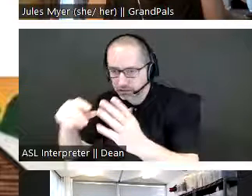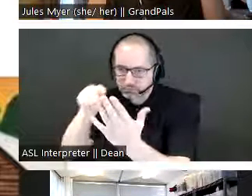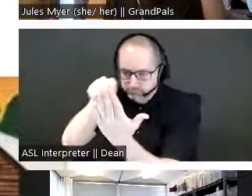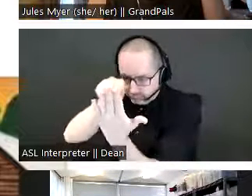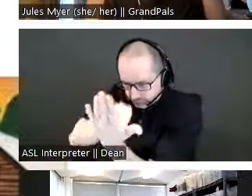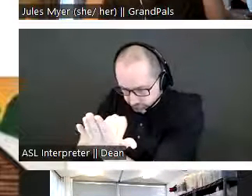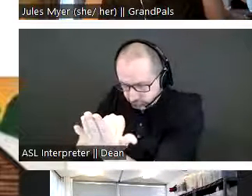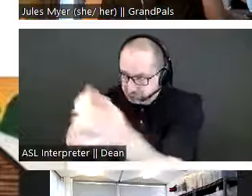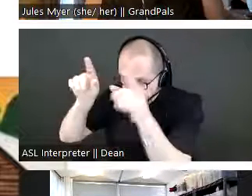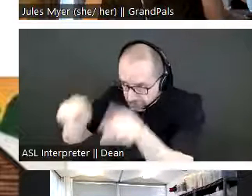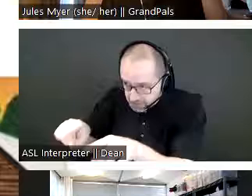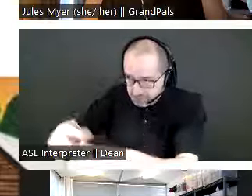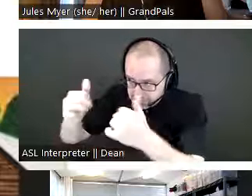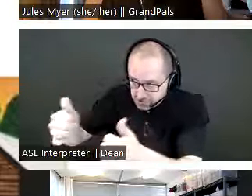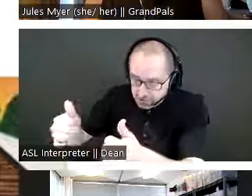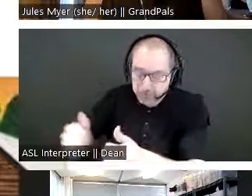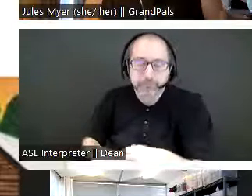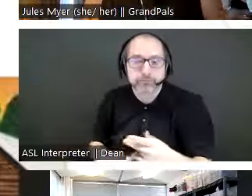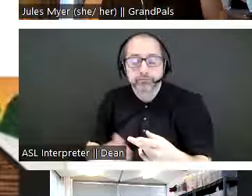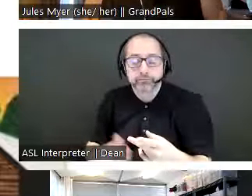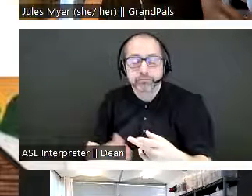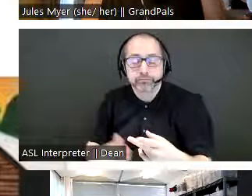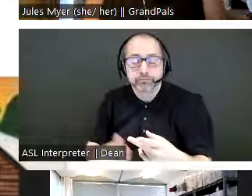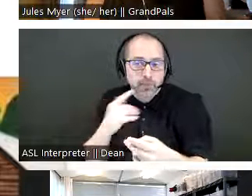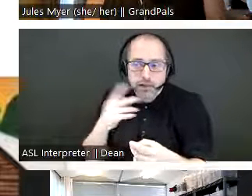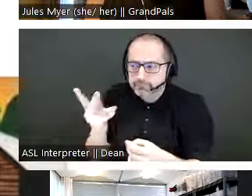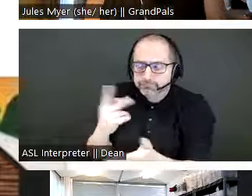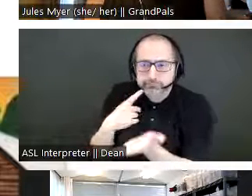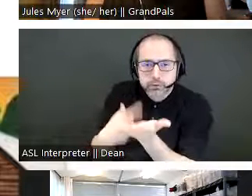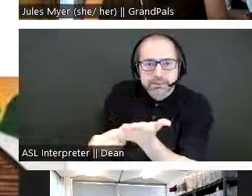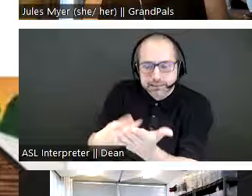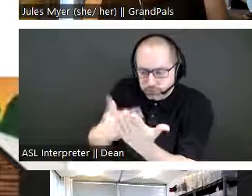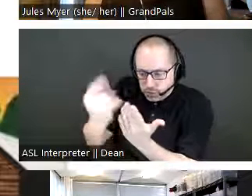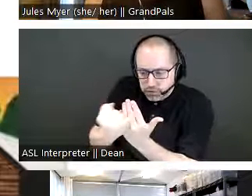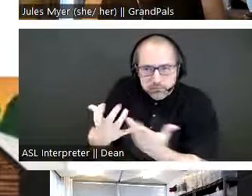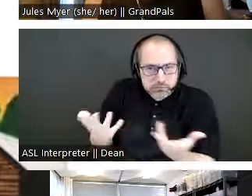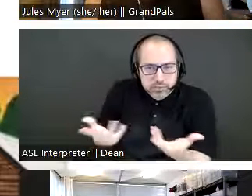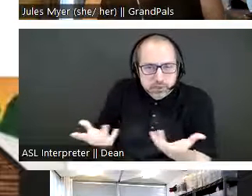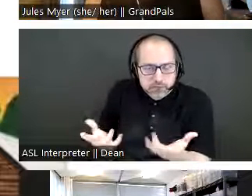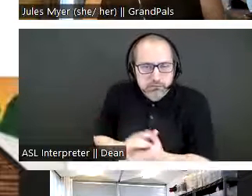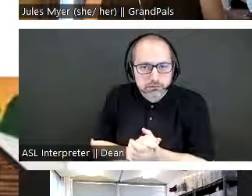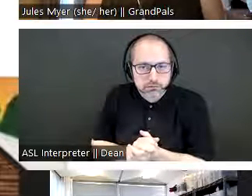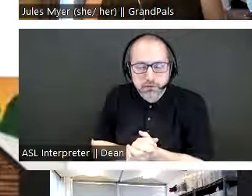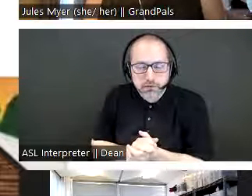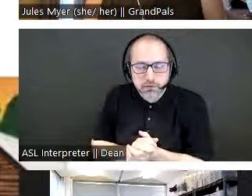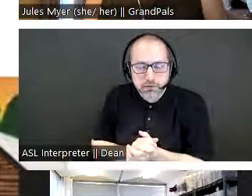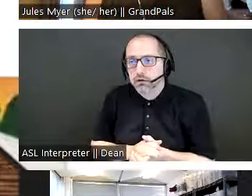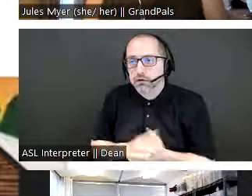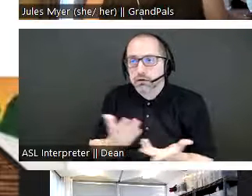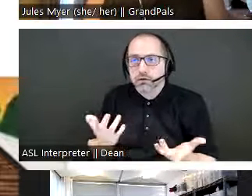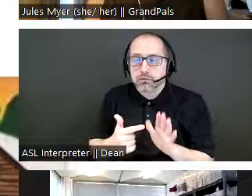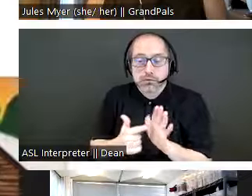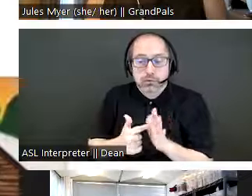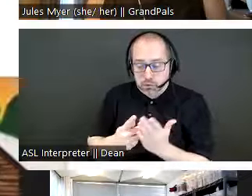learn together is they discuss what the actual project is going to be. So throughout the program,